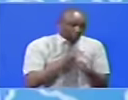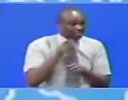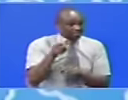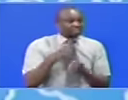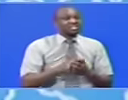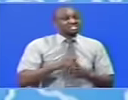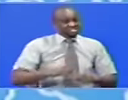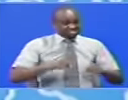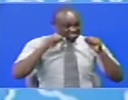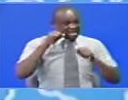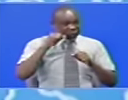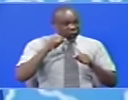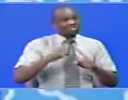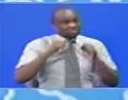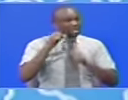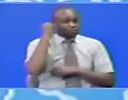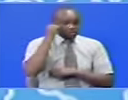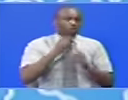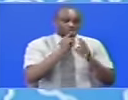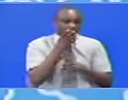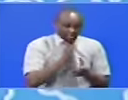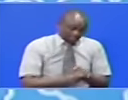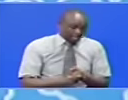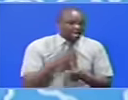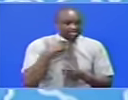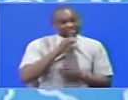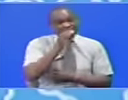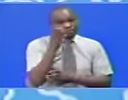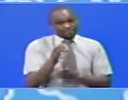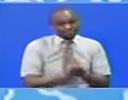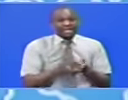senior political reporter, joining us live from our City Centre studios. Let's now get into sports.